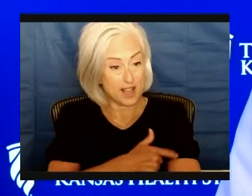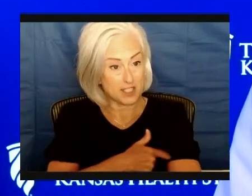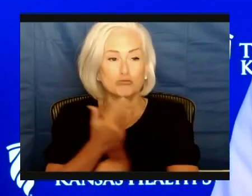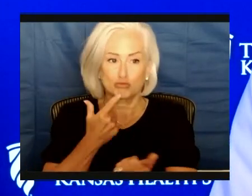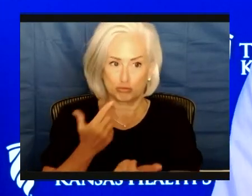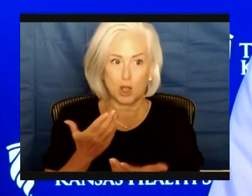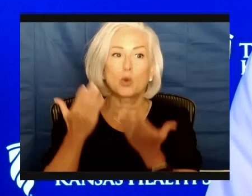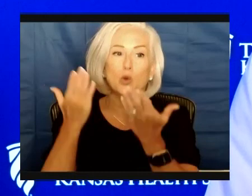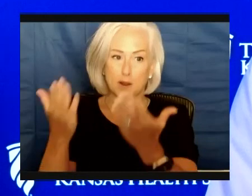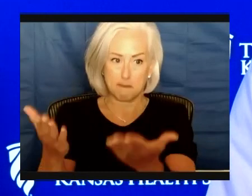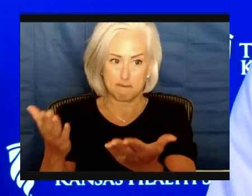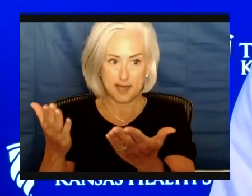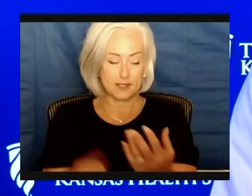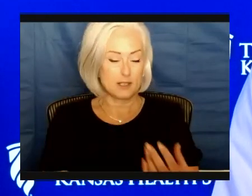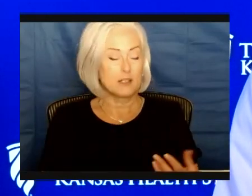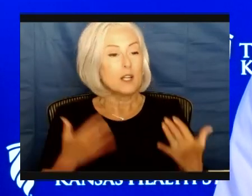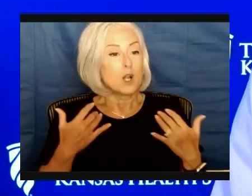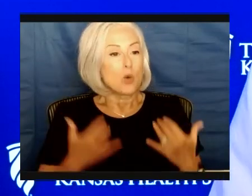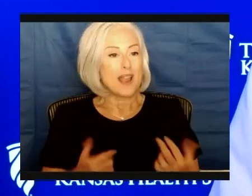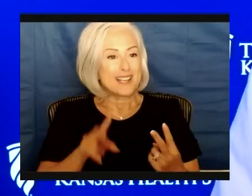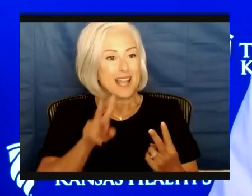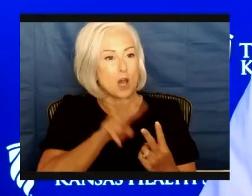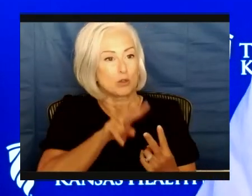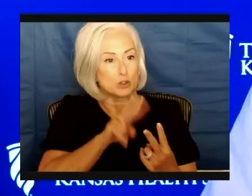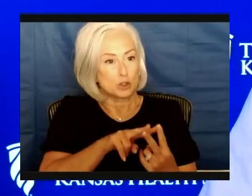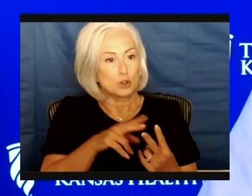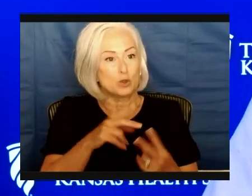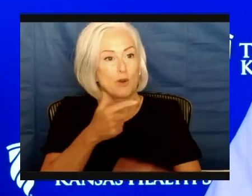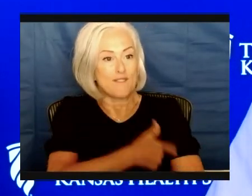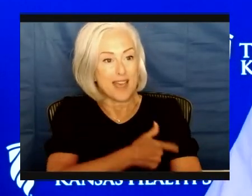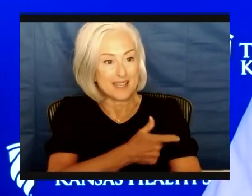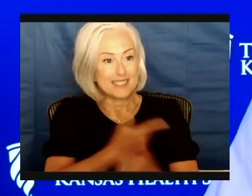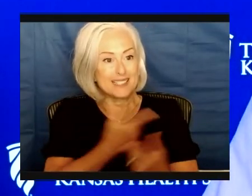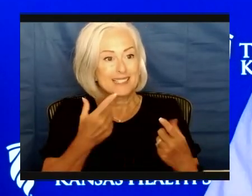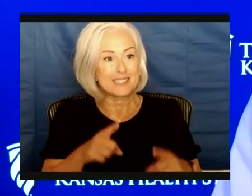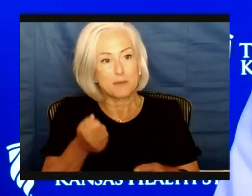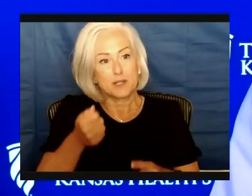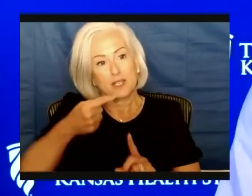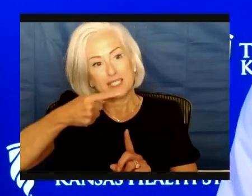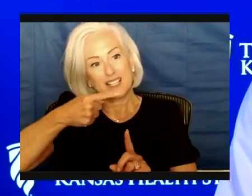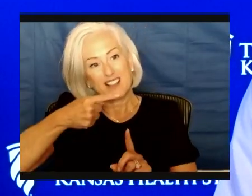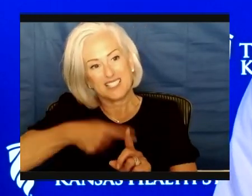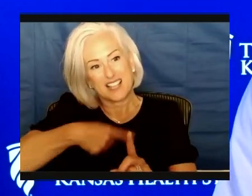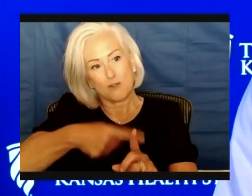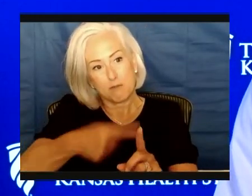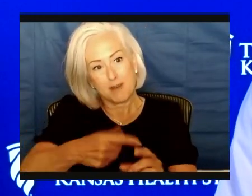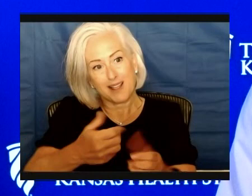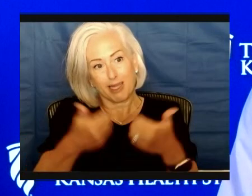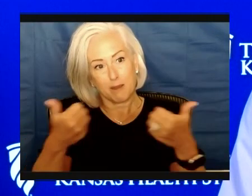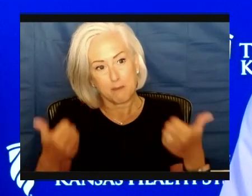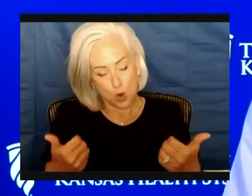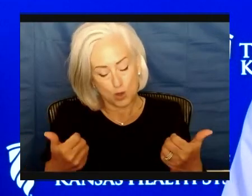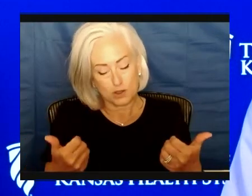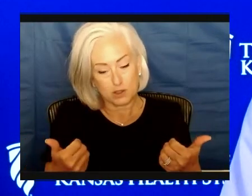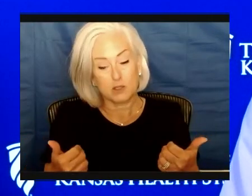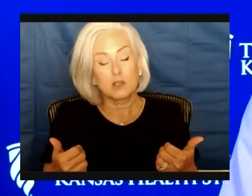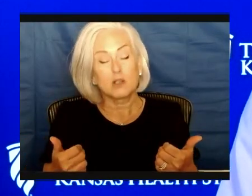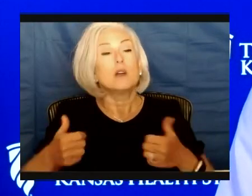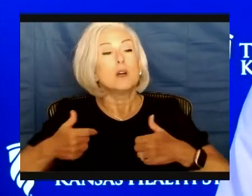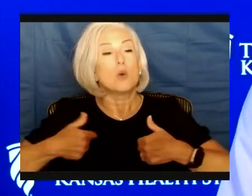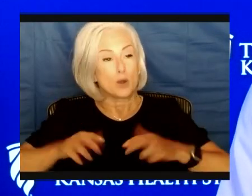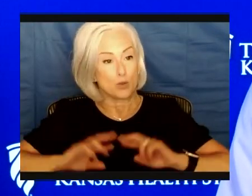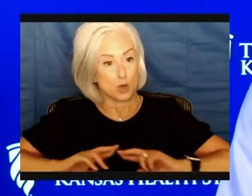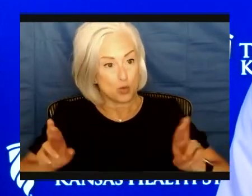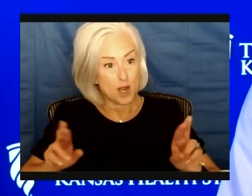two that you have to give, a few months apart. As soon as we have the go live with the new Prevnar, we will be using that in the